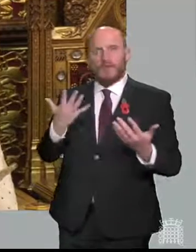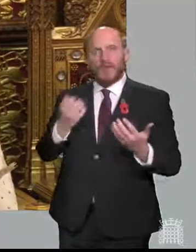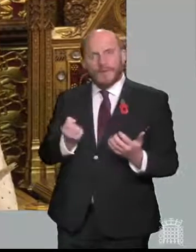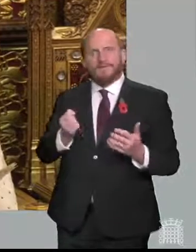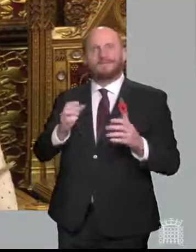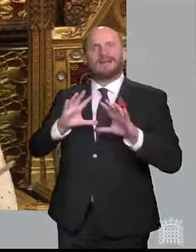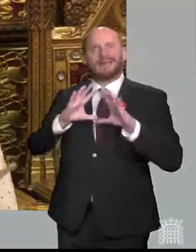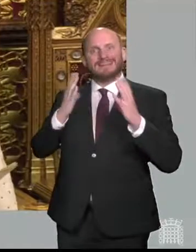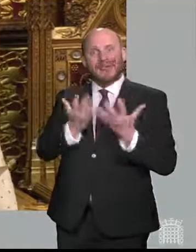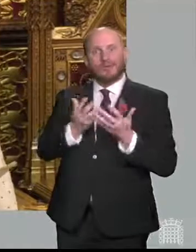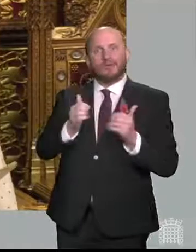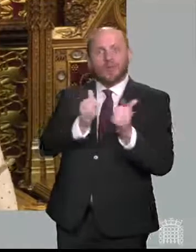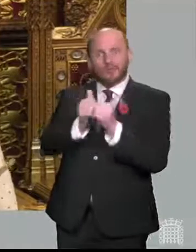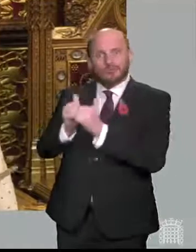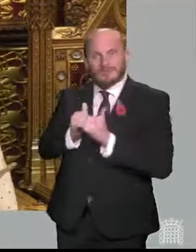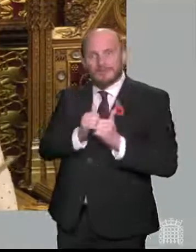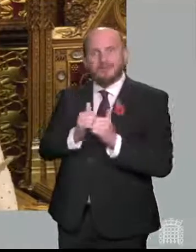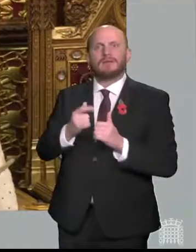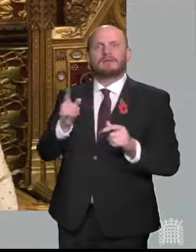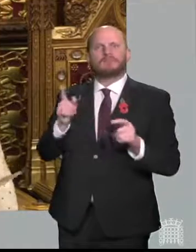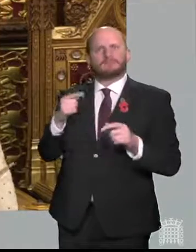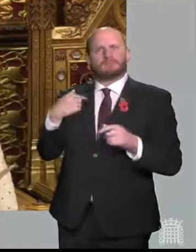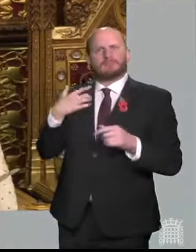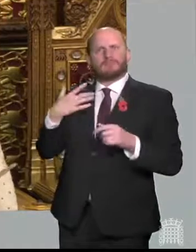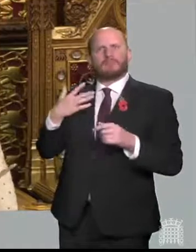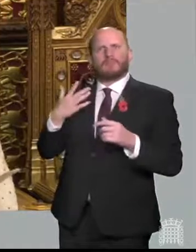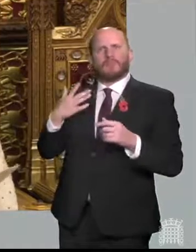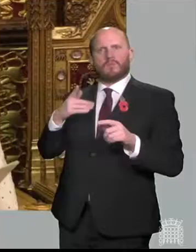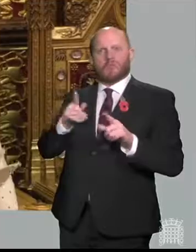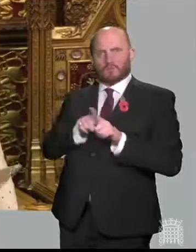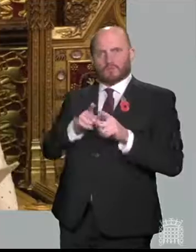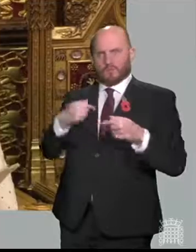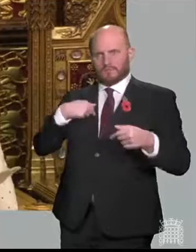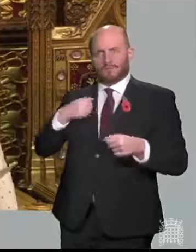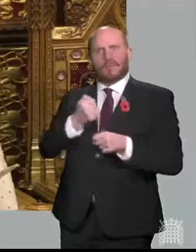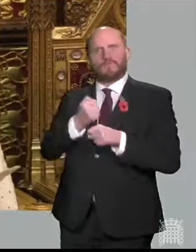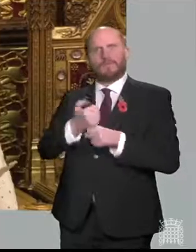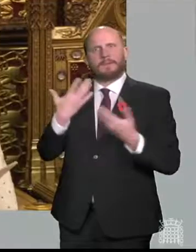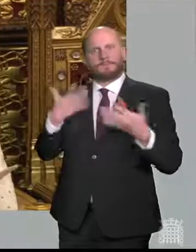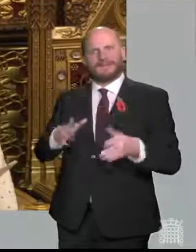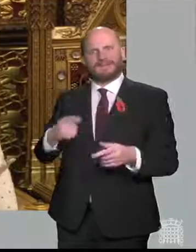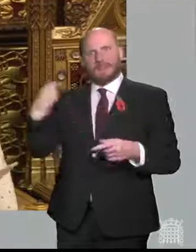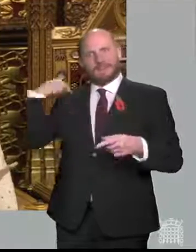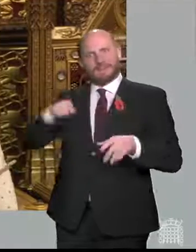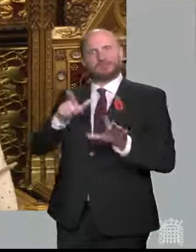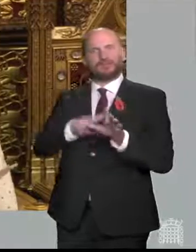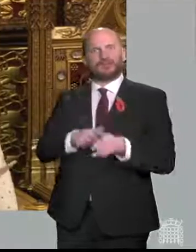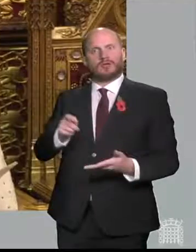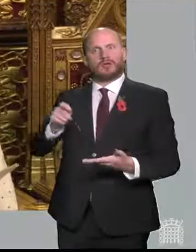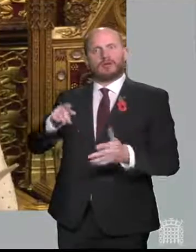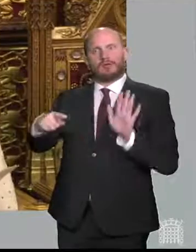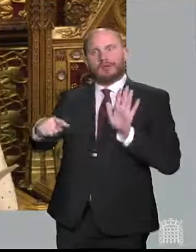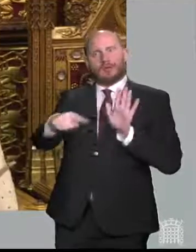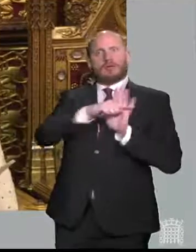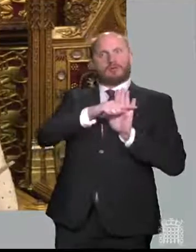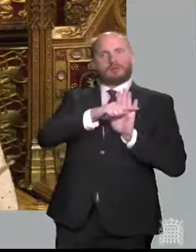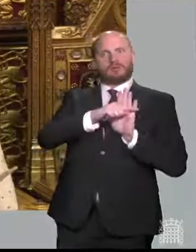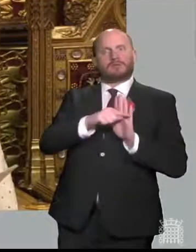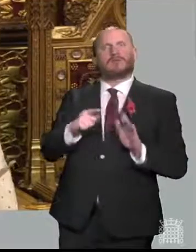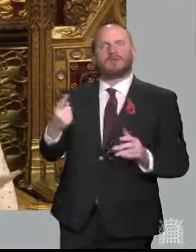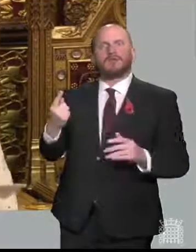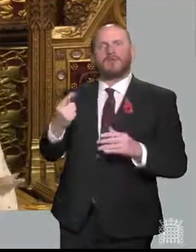agreements to stop dangerous and illegal channel crossings and ensure it is the government, not criminal